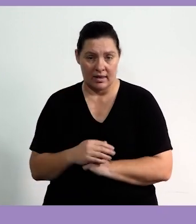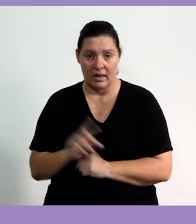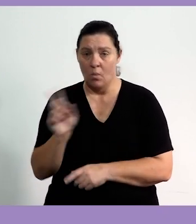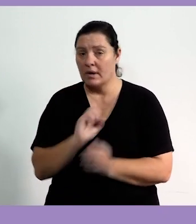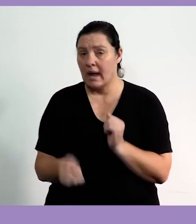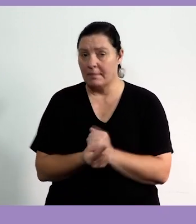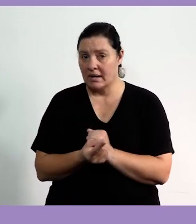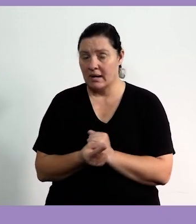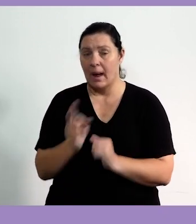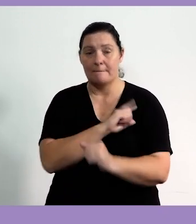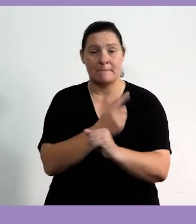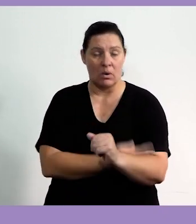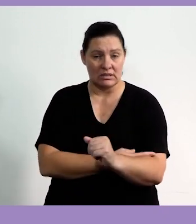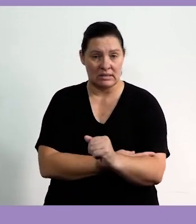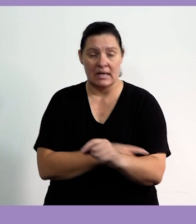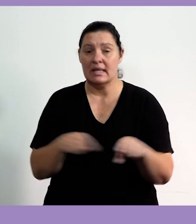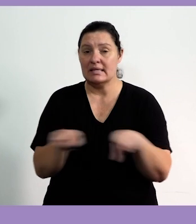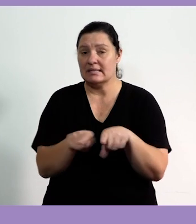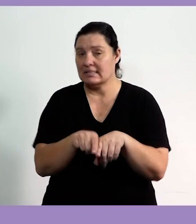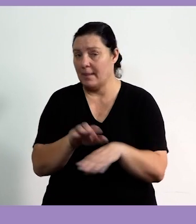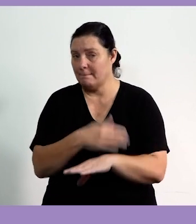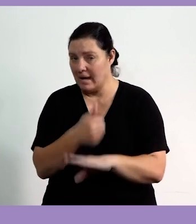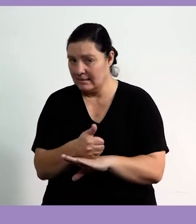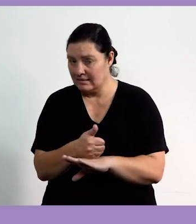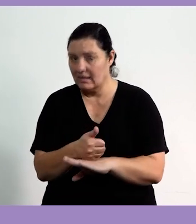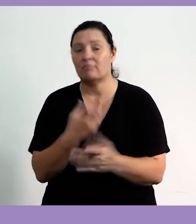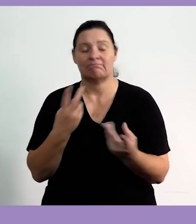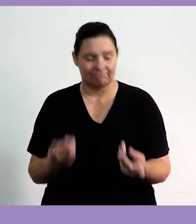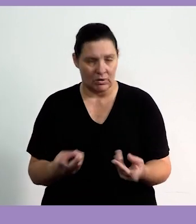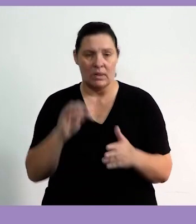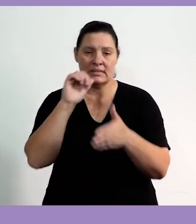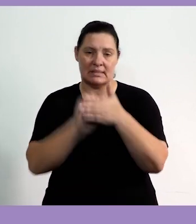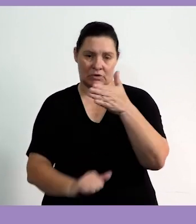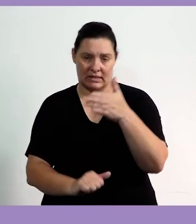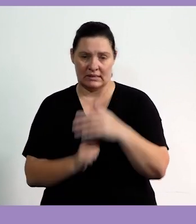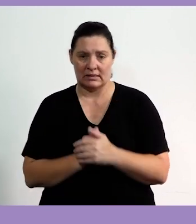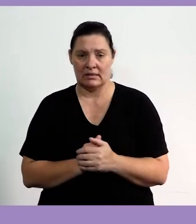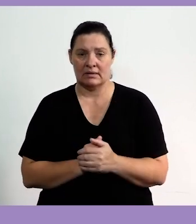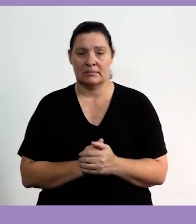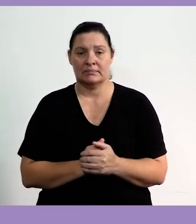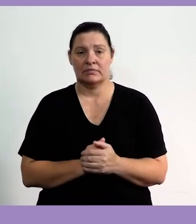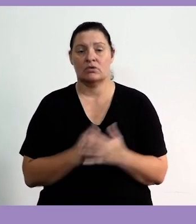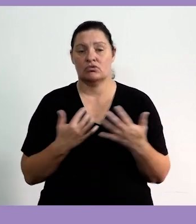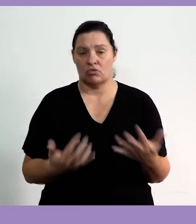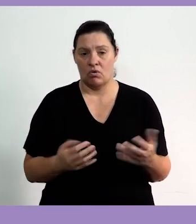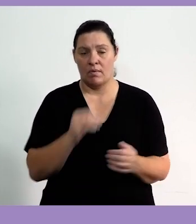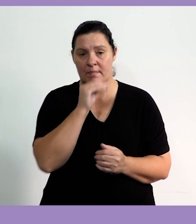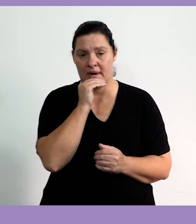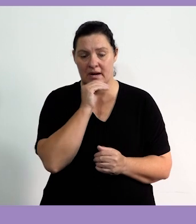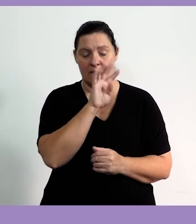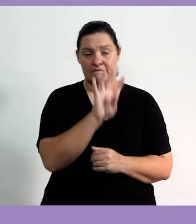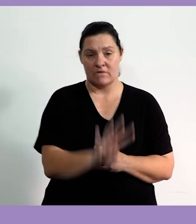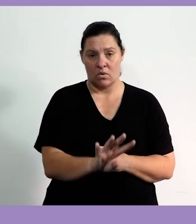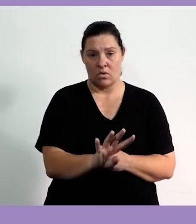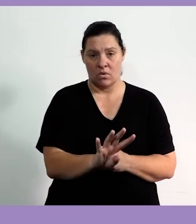squared. And what happens when we are dividing powers that have the same base? We are going to subtract the exponents.